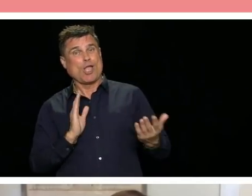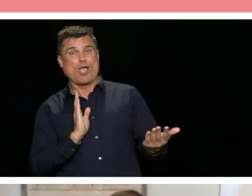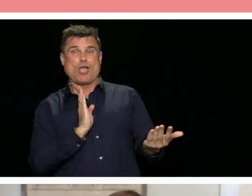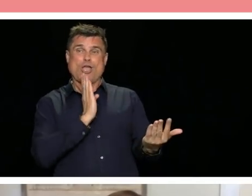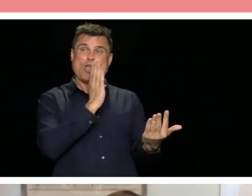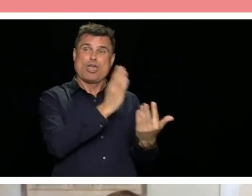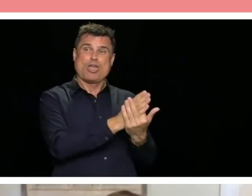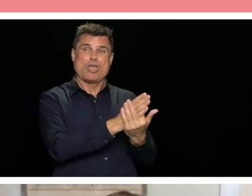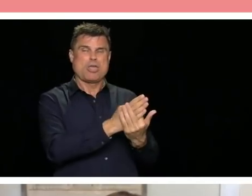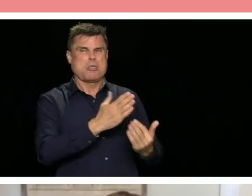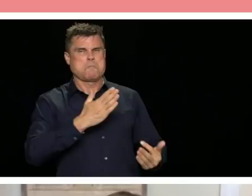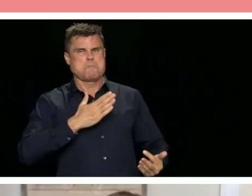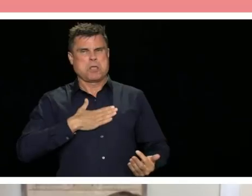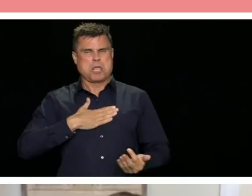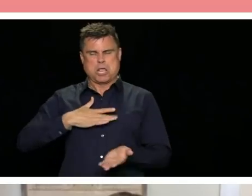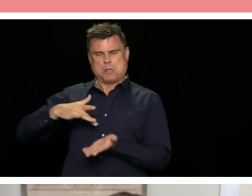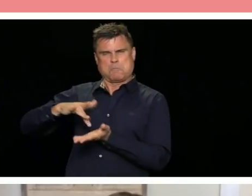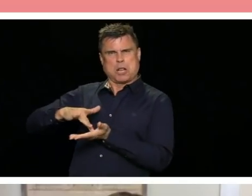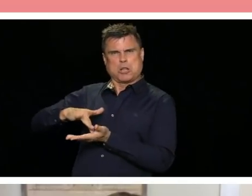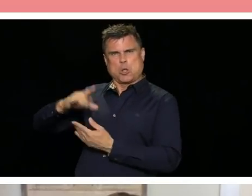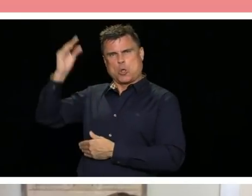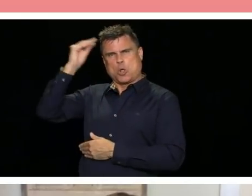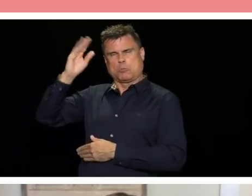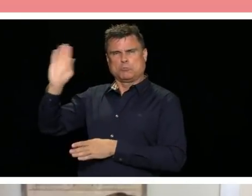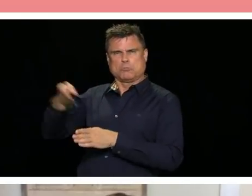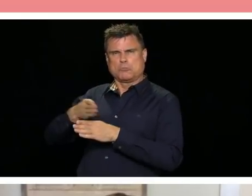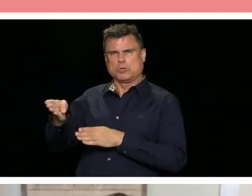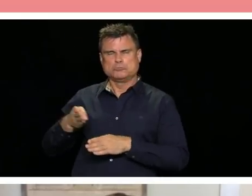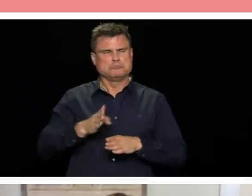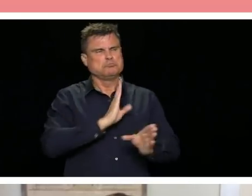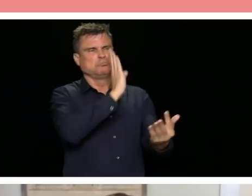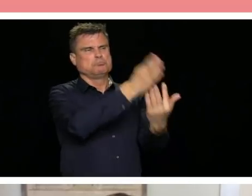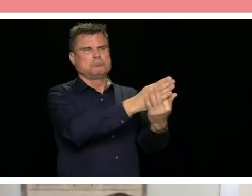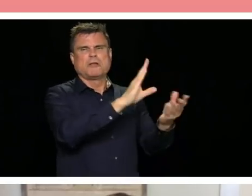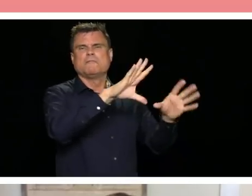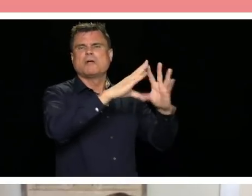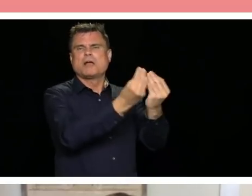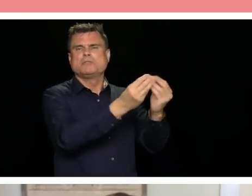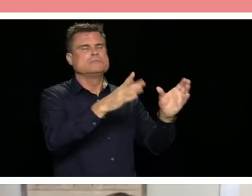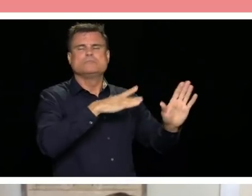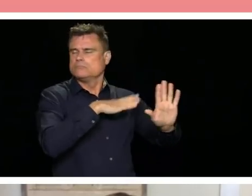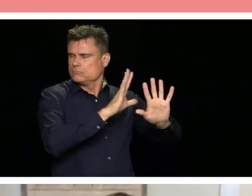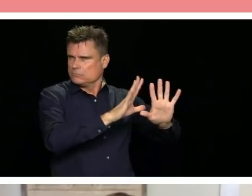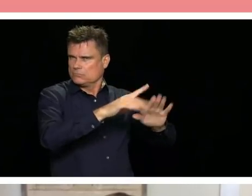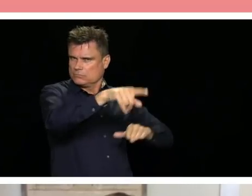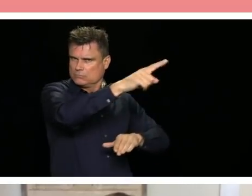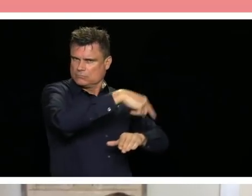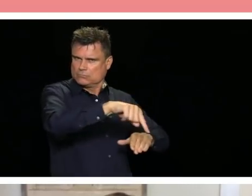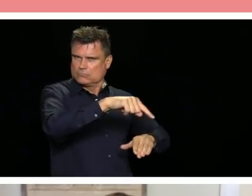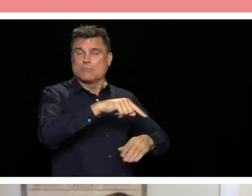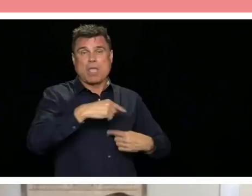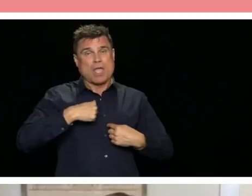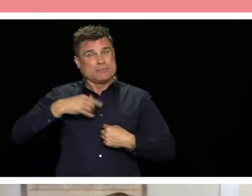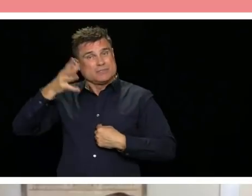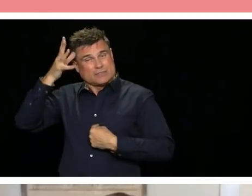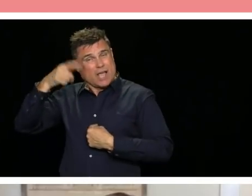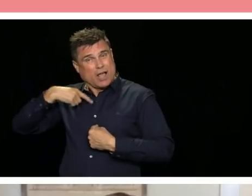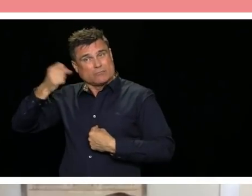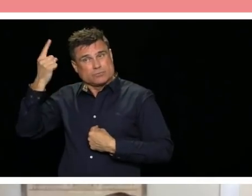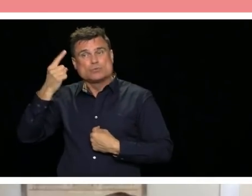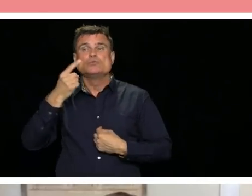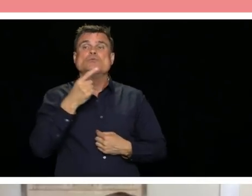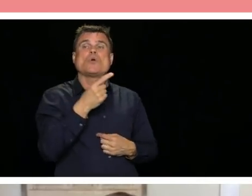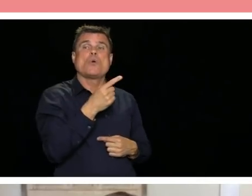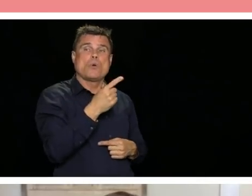and dad, they have made the decision that they feel that they can invite my